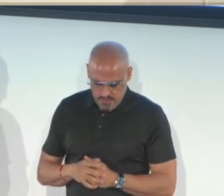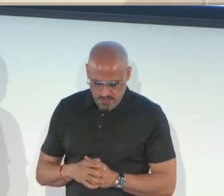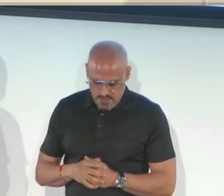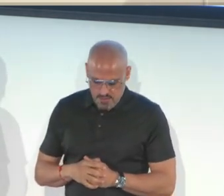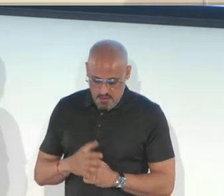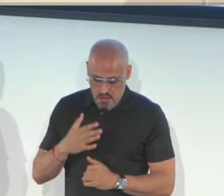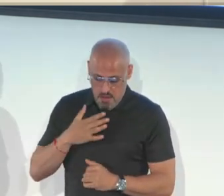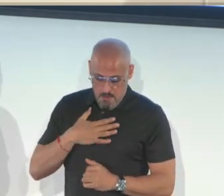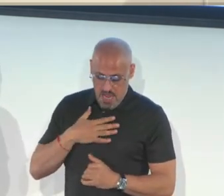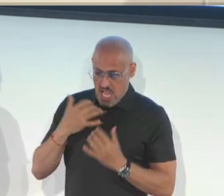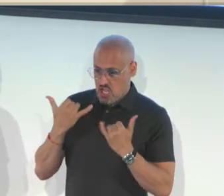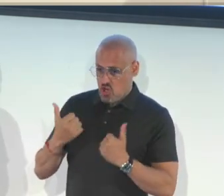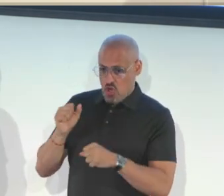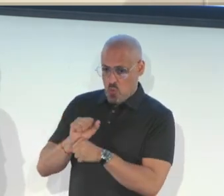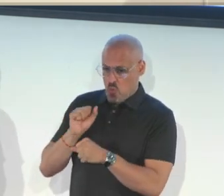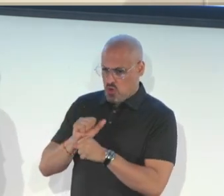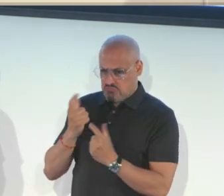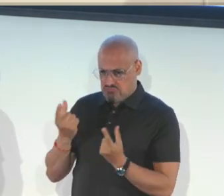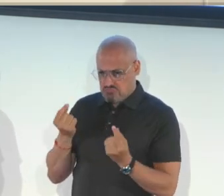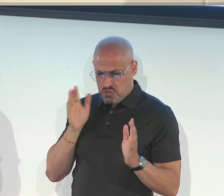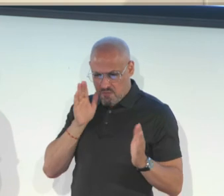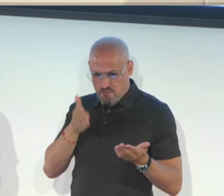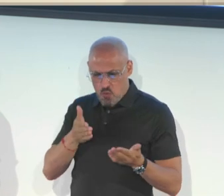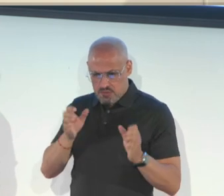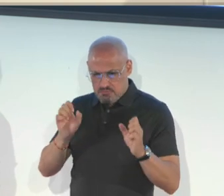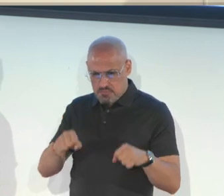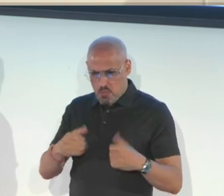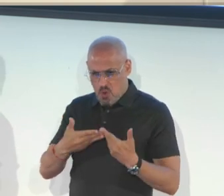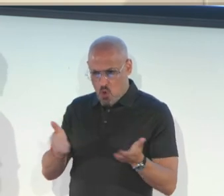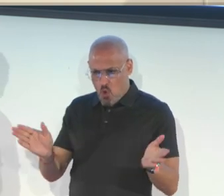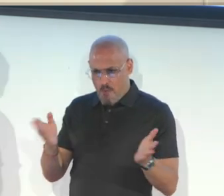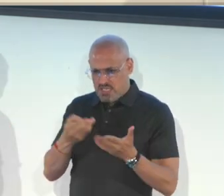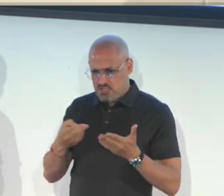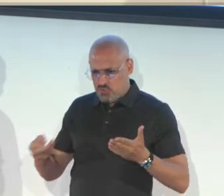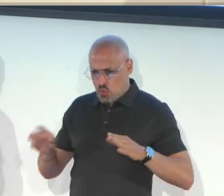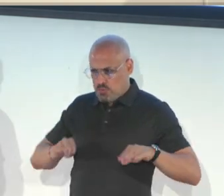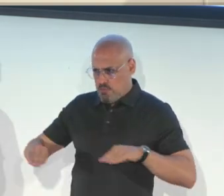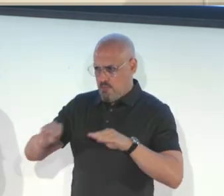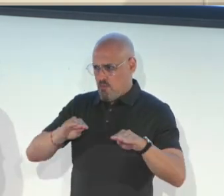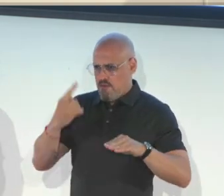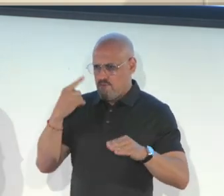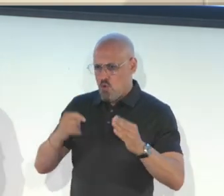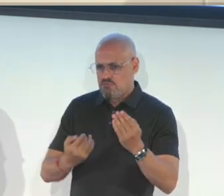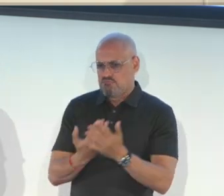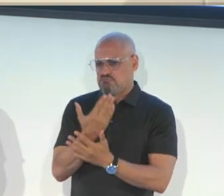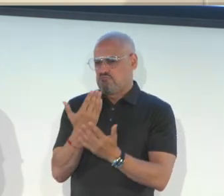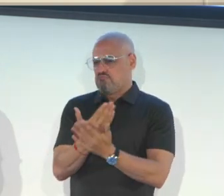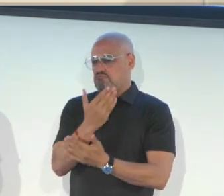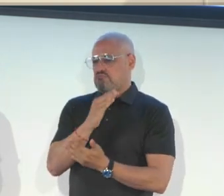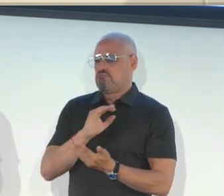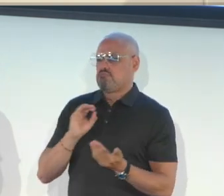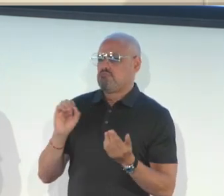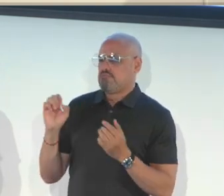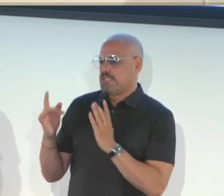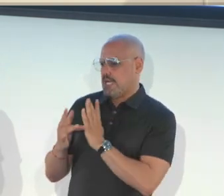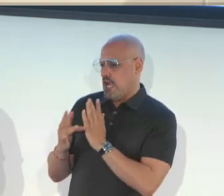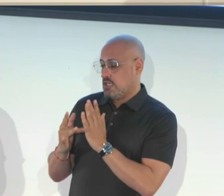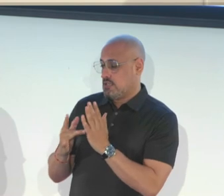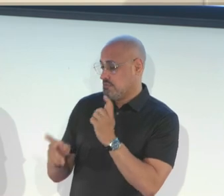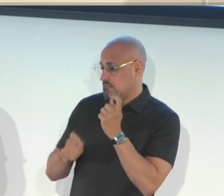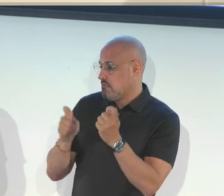And my current work focuses on enabling open source movements around emergent technologies, and more